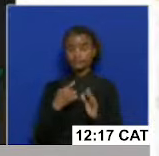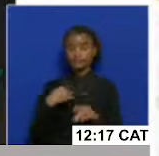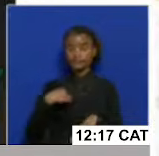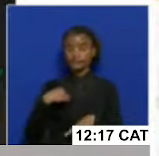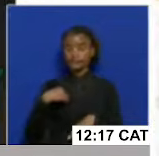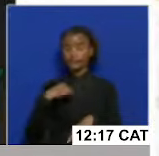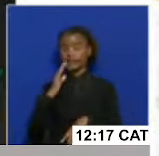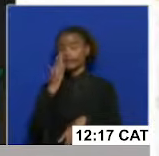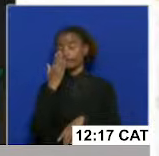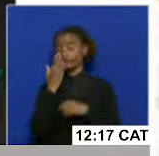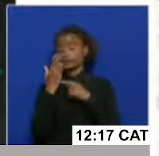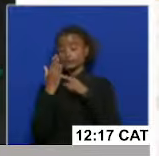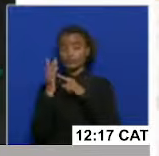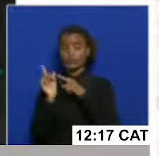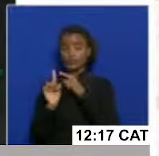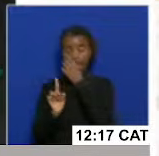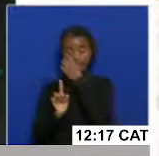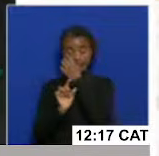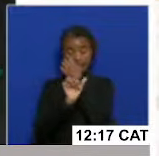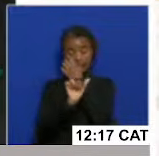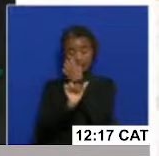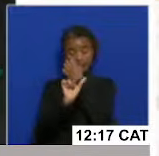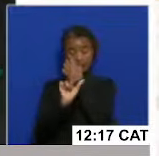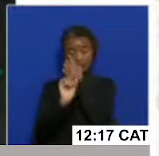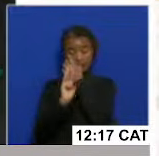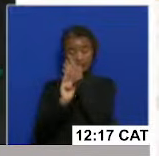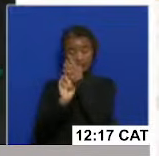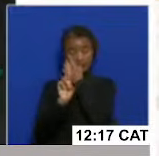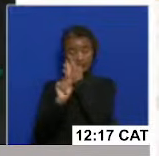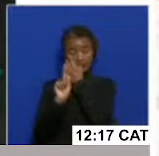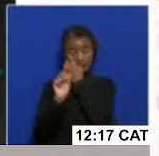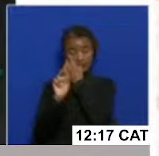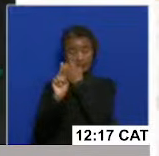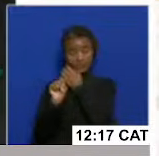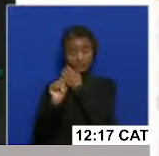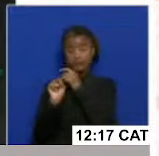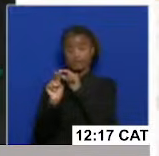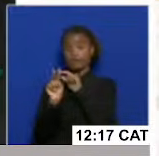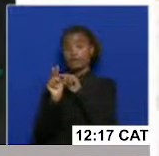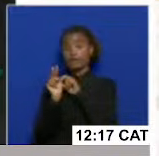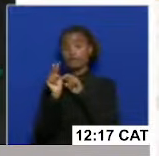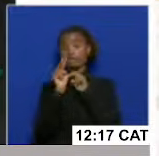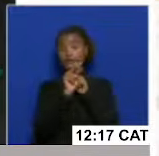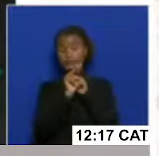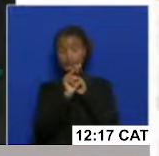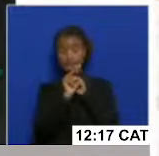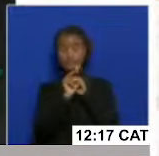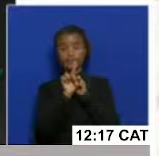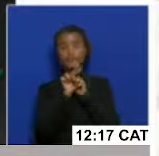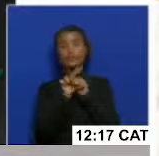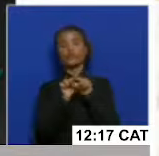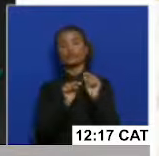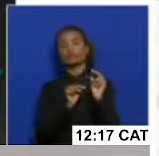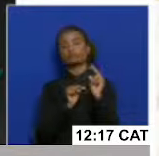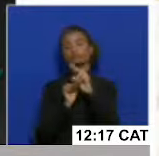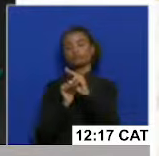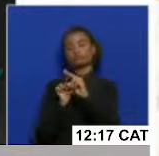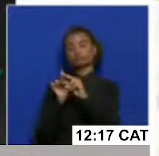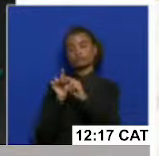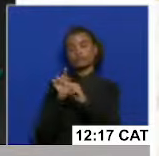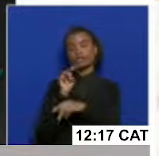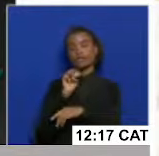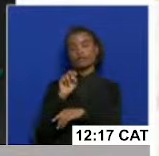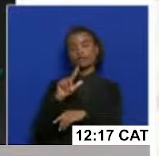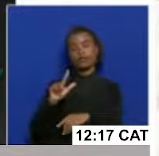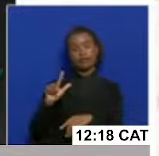and say, okay, I'm facing Val, let me come that side. Can you just explain what was happening there? Were